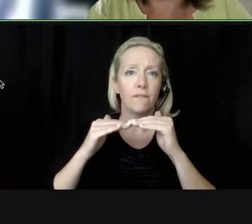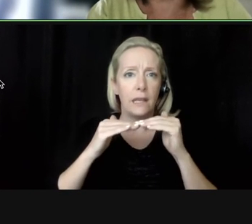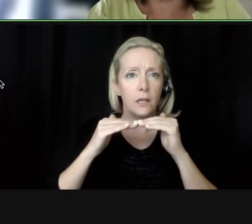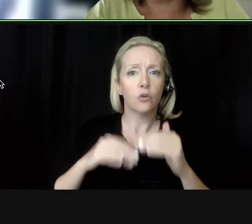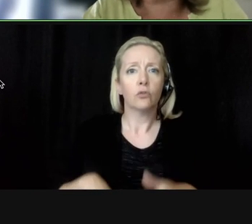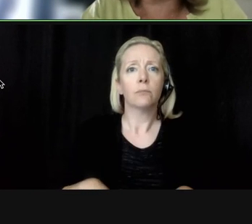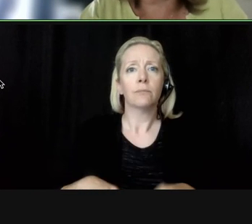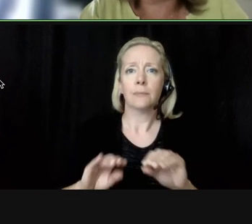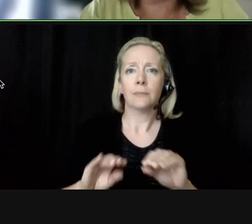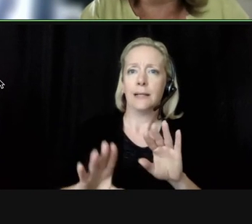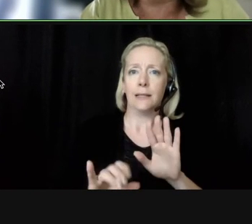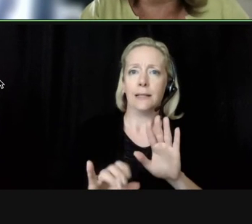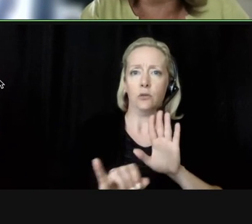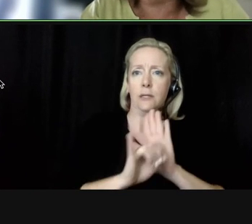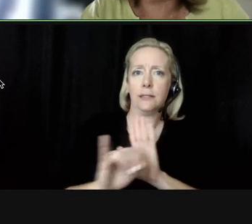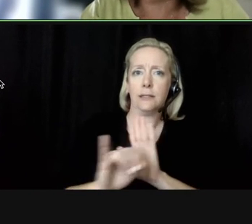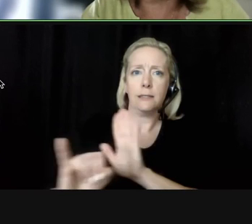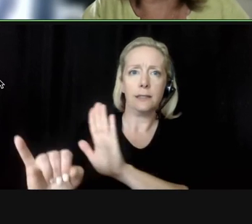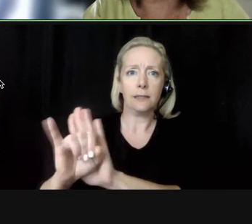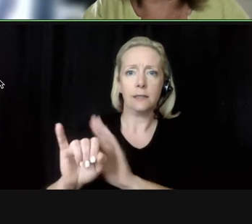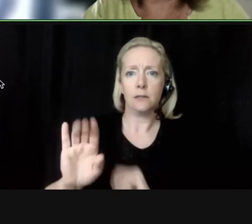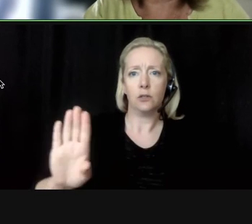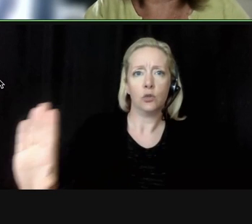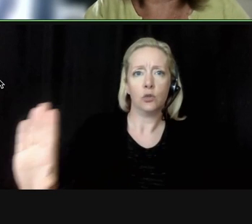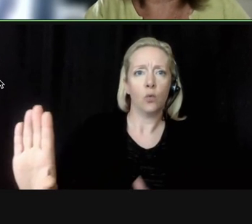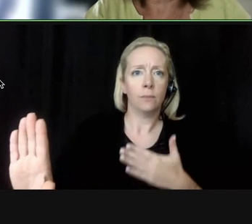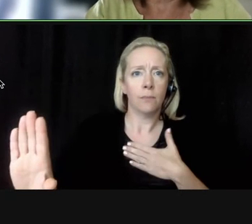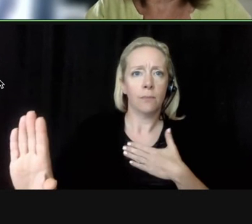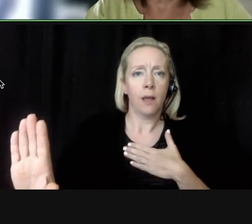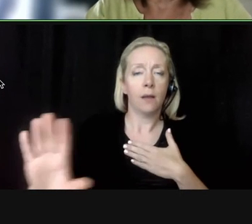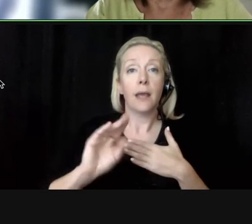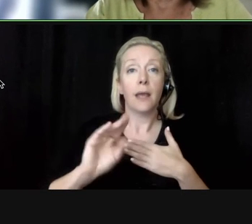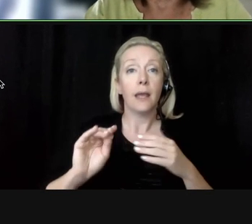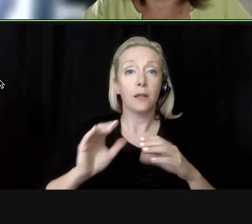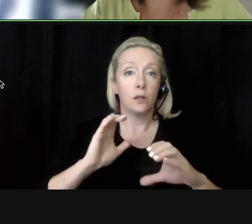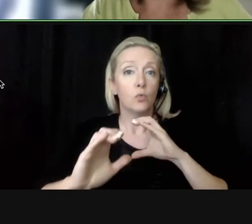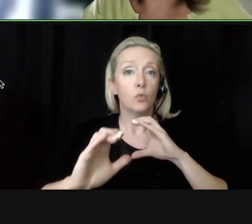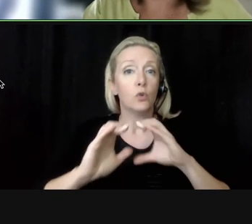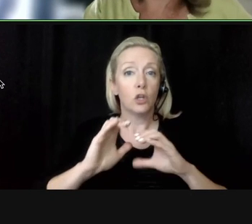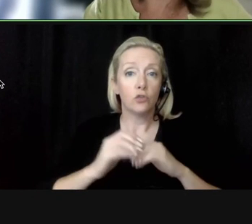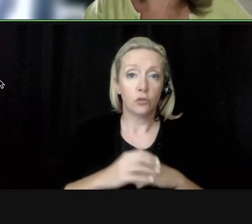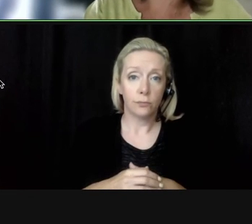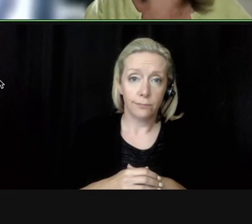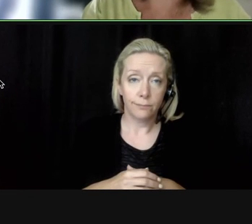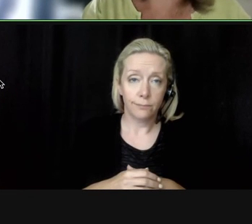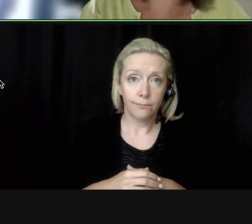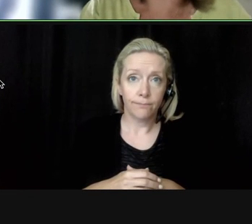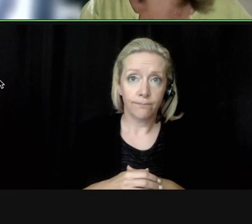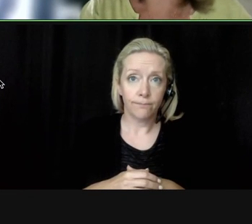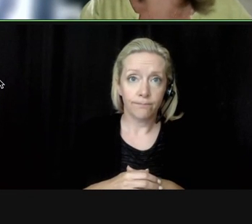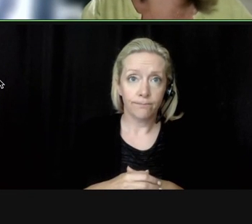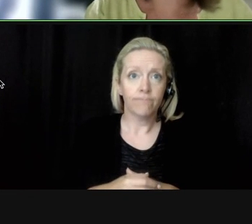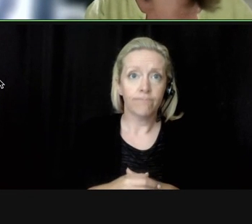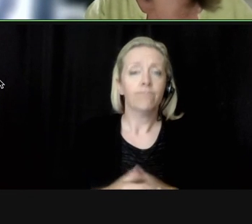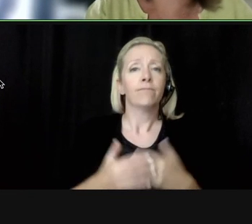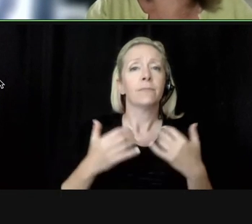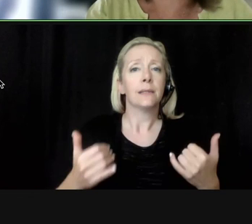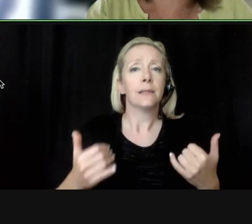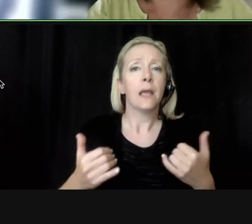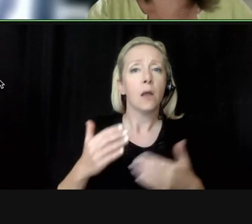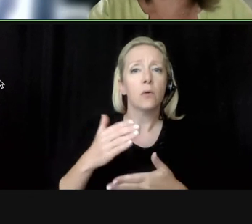identities, and having a method of communication. what we have picked up in children that have